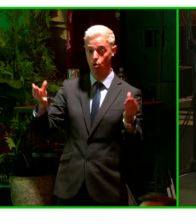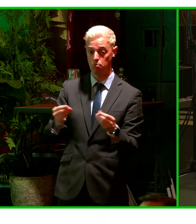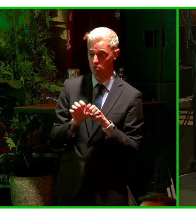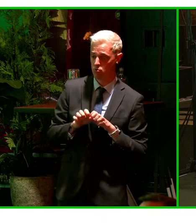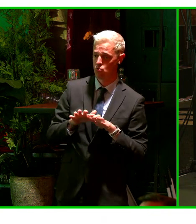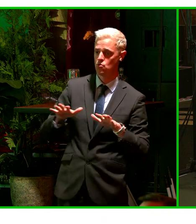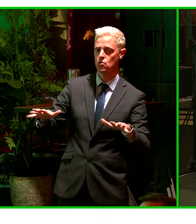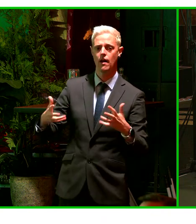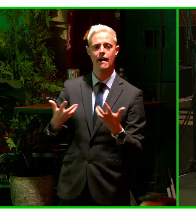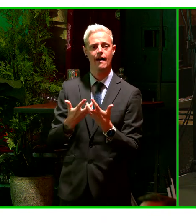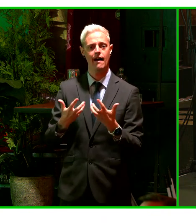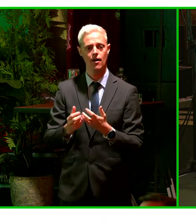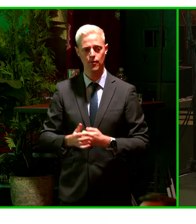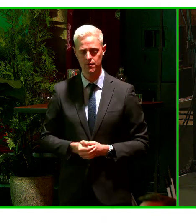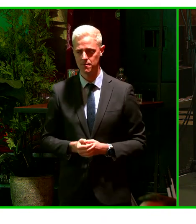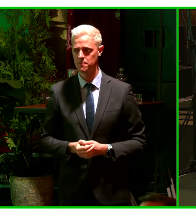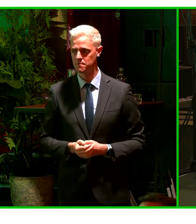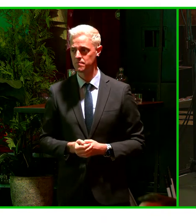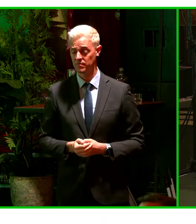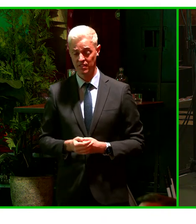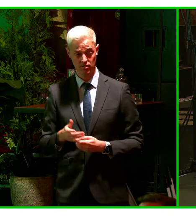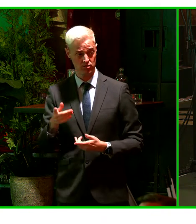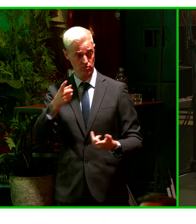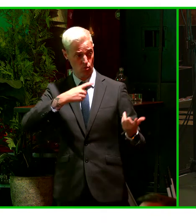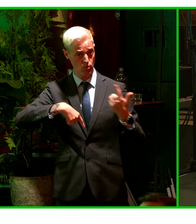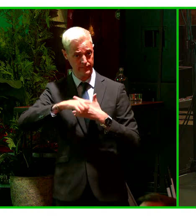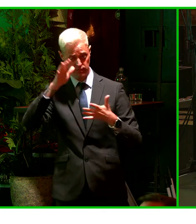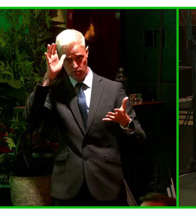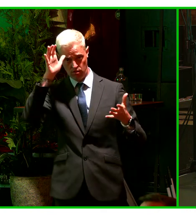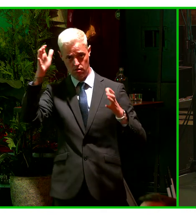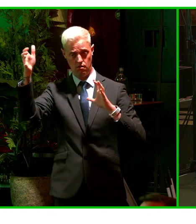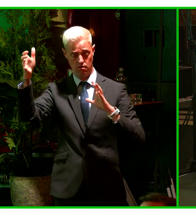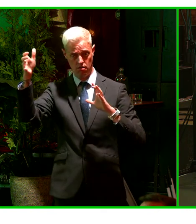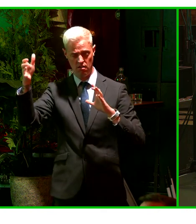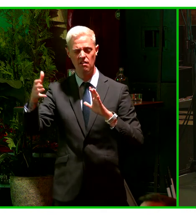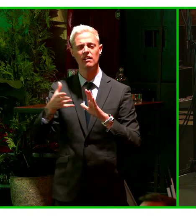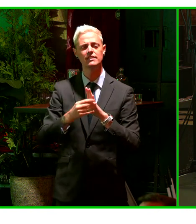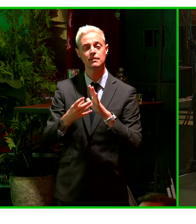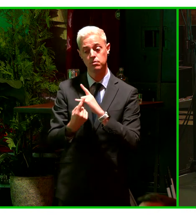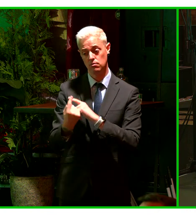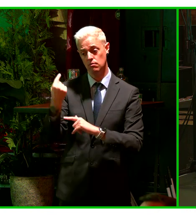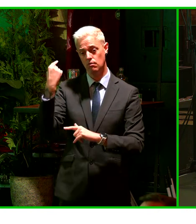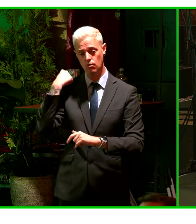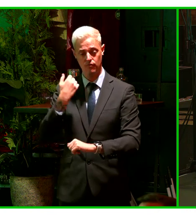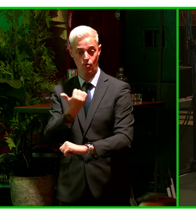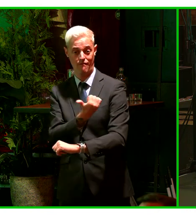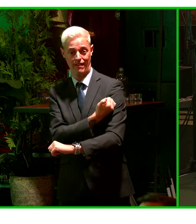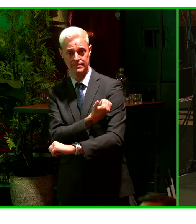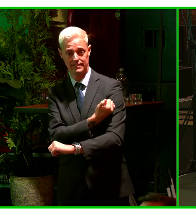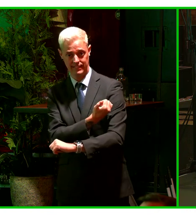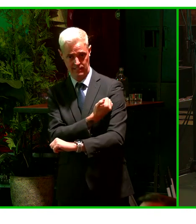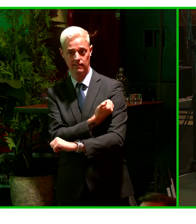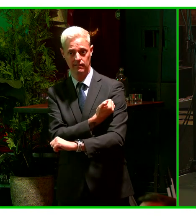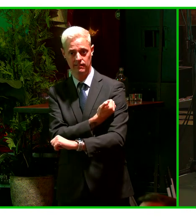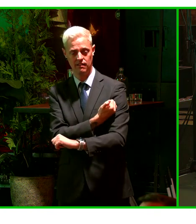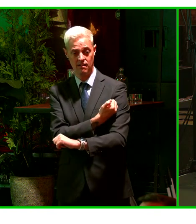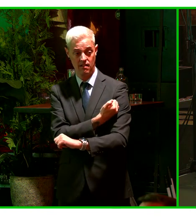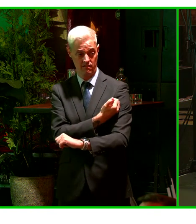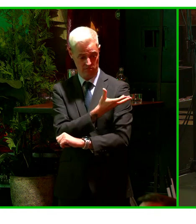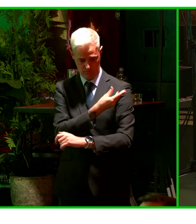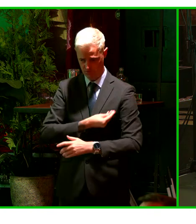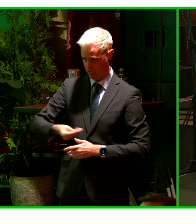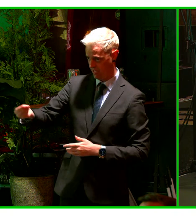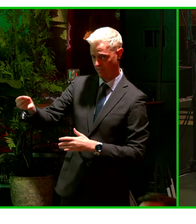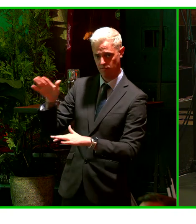going to need to have a real mental shift. Imagine vaccine equity, where we've been seeing the vaccines being given overseas for free